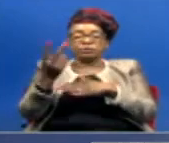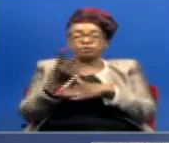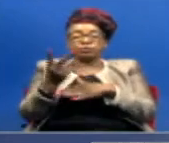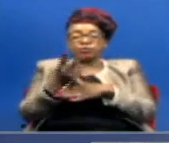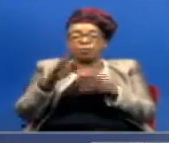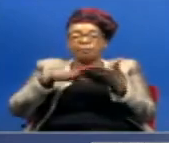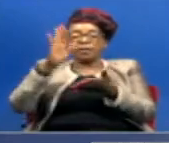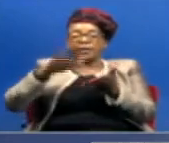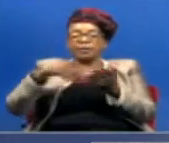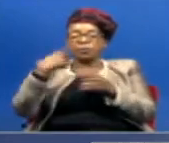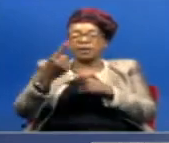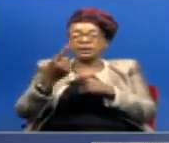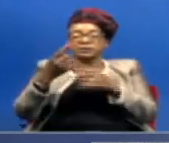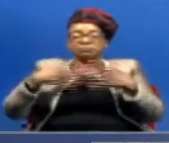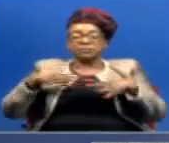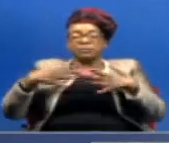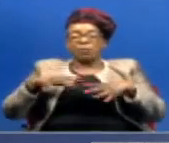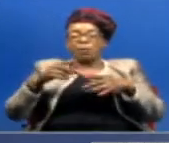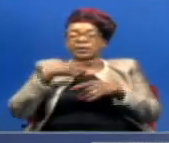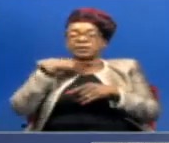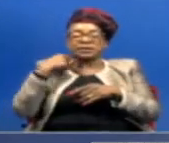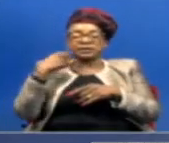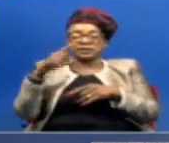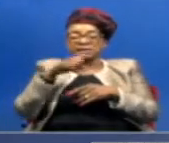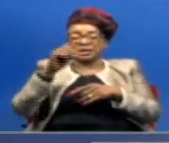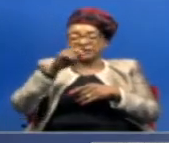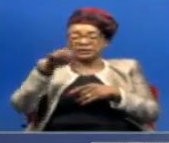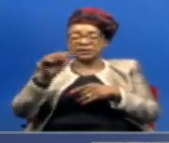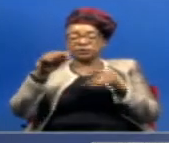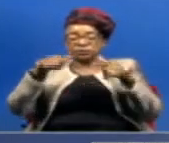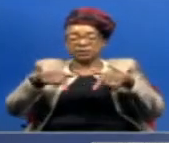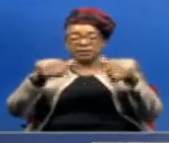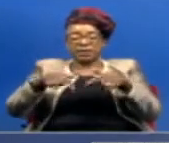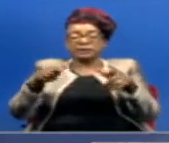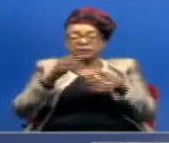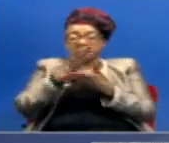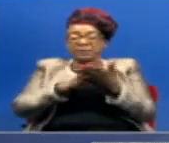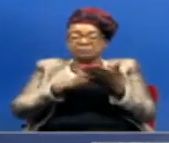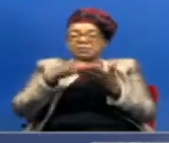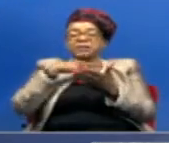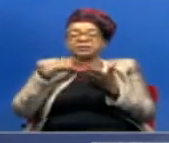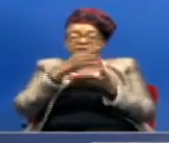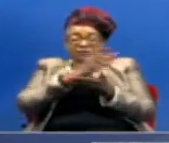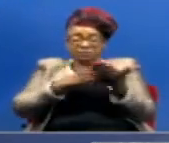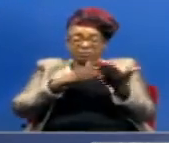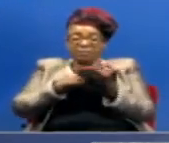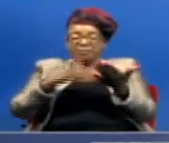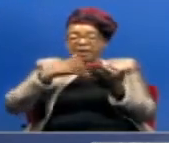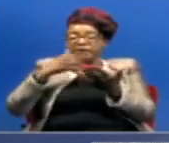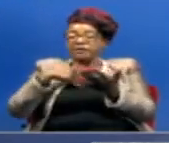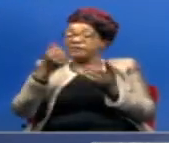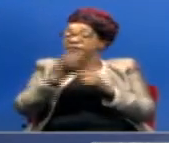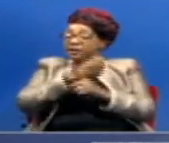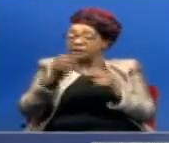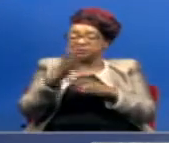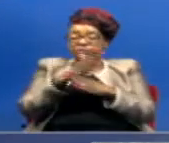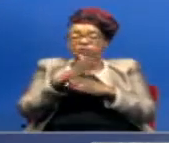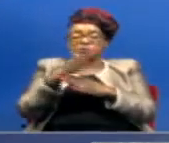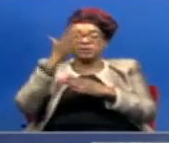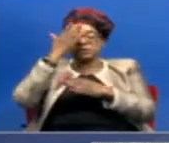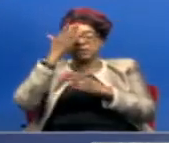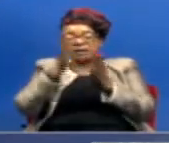were killed in Gaza today and hundreds injured. The latest escalation comes against a backdrop of surging violence between Israel and Palestinian fighters in